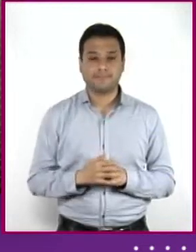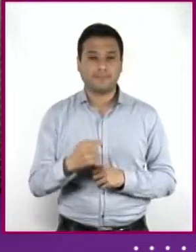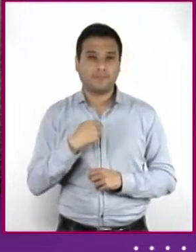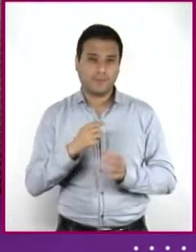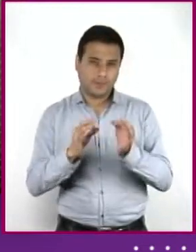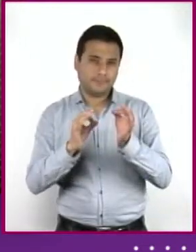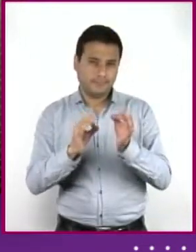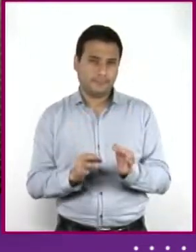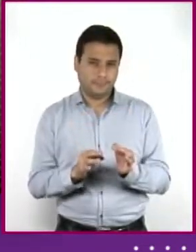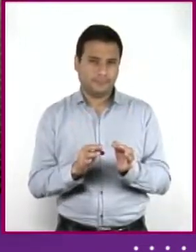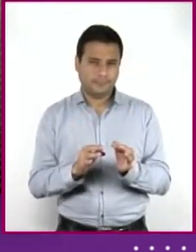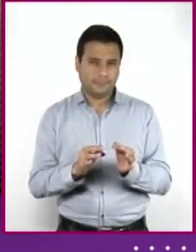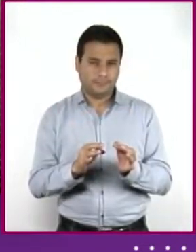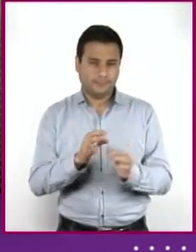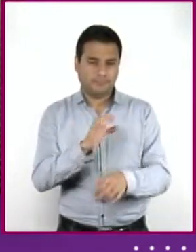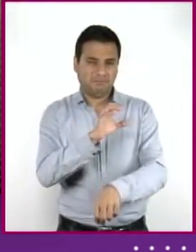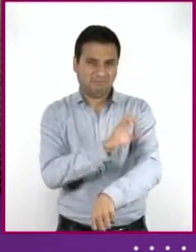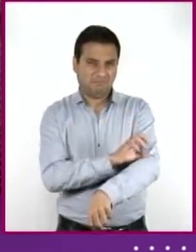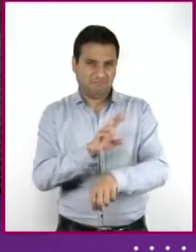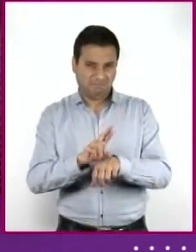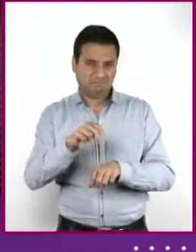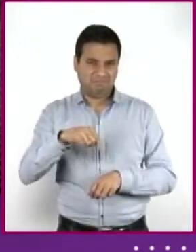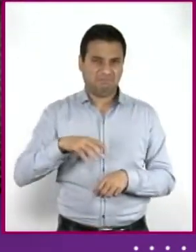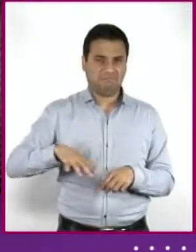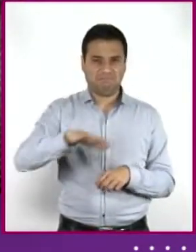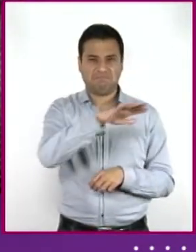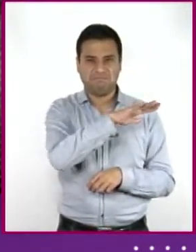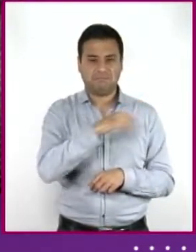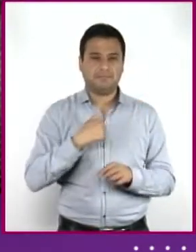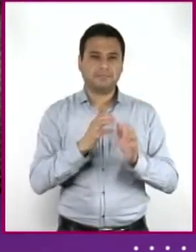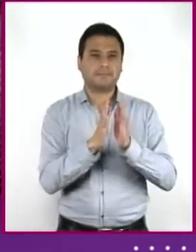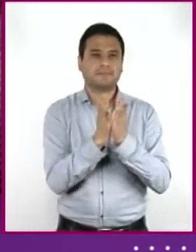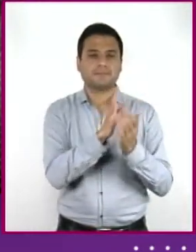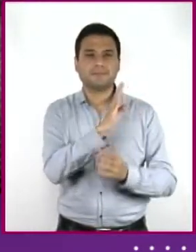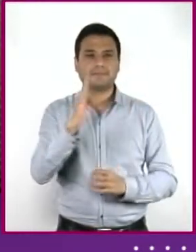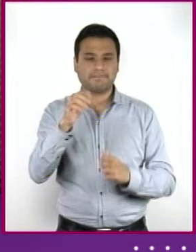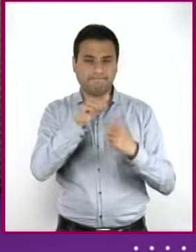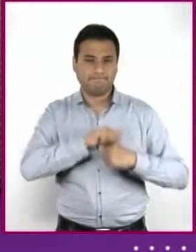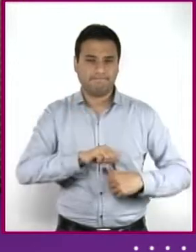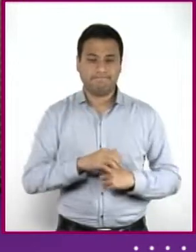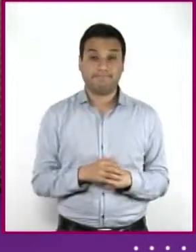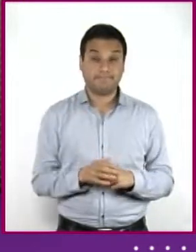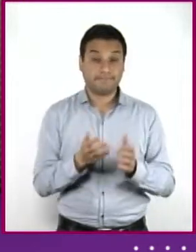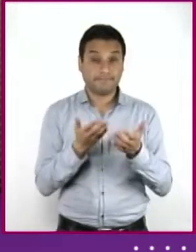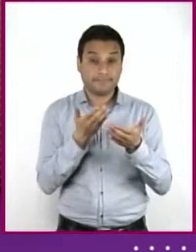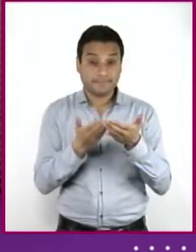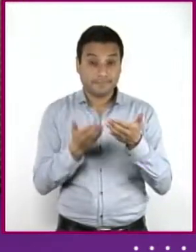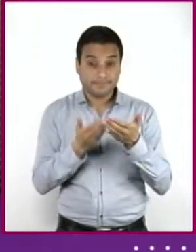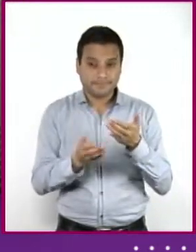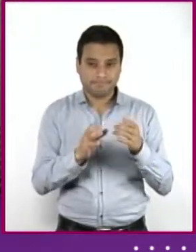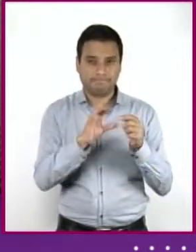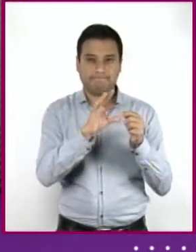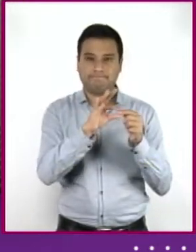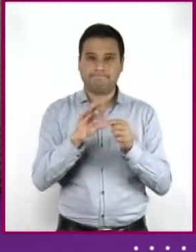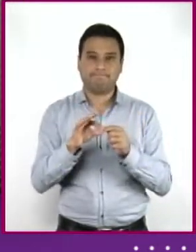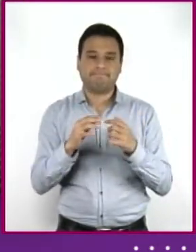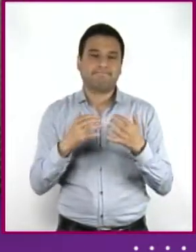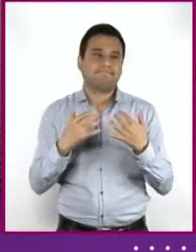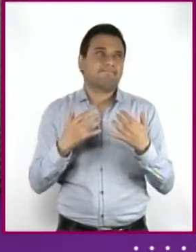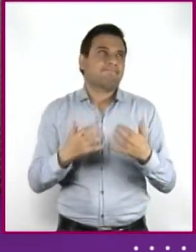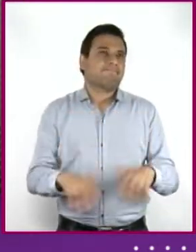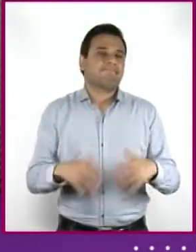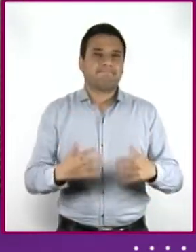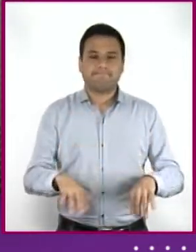also the manager of La Covacha, and I'm in charge of the library. Now, it's with great pleasure that